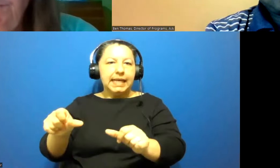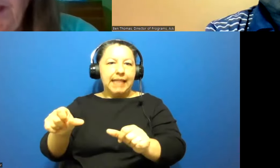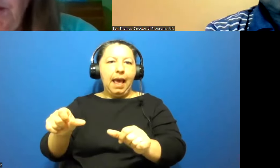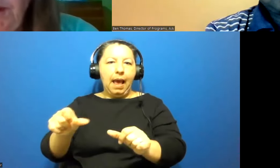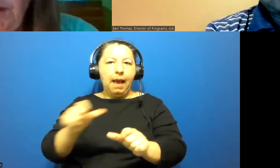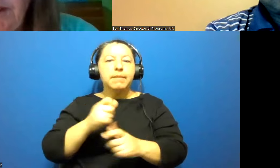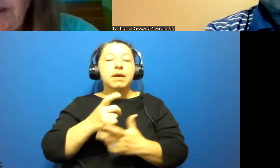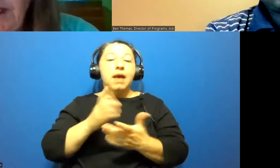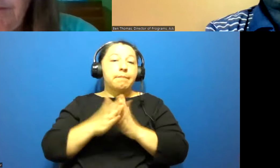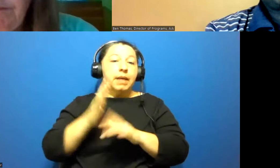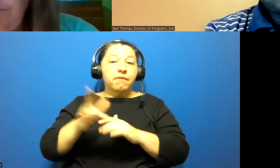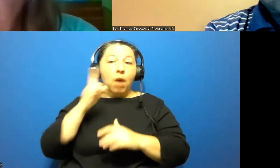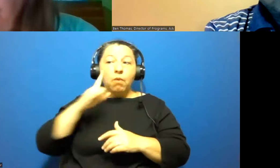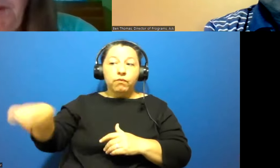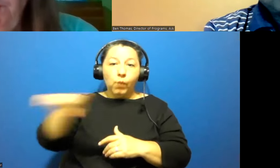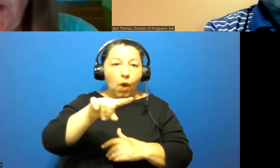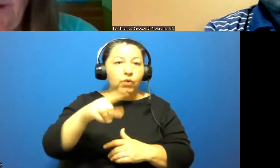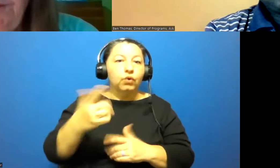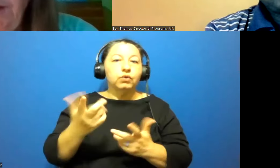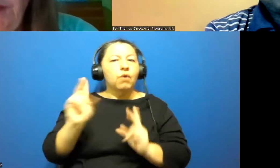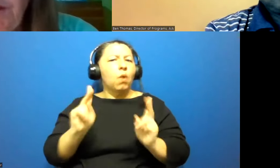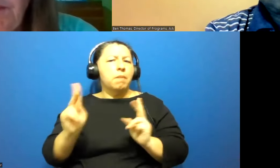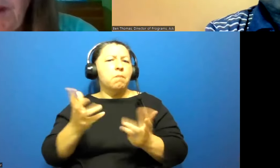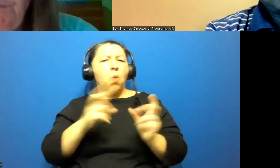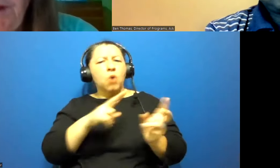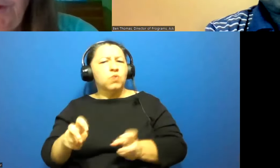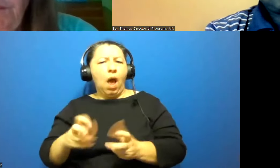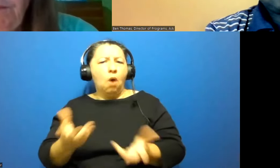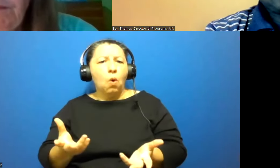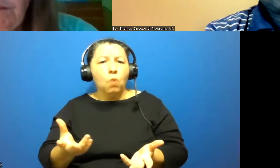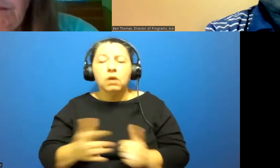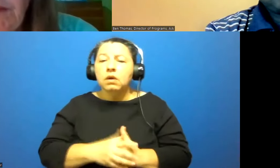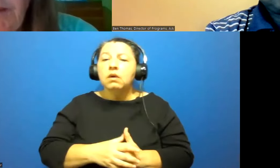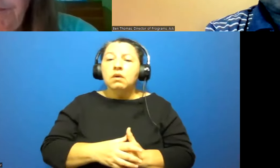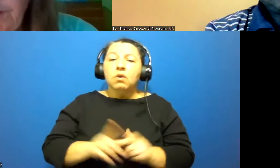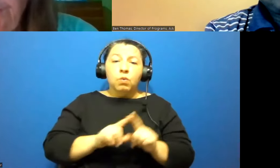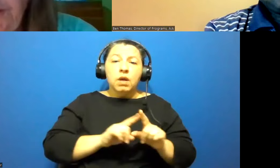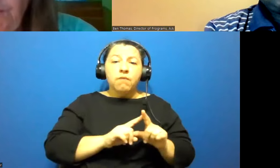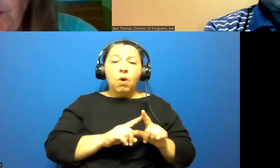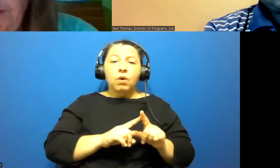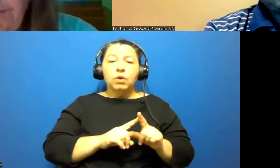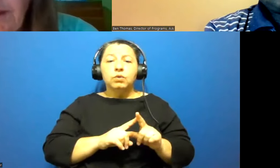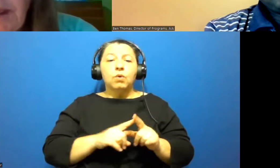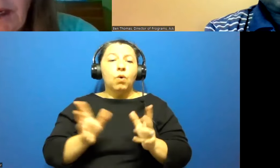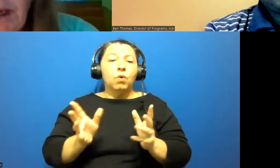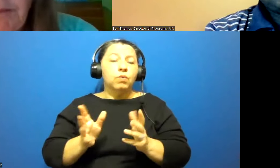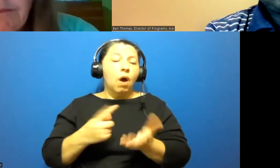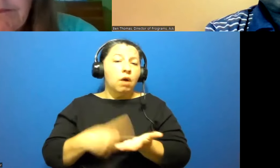them available to people who want to download them. And we've also consulted with,